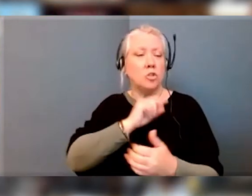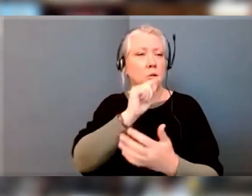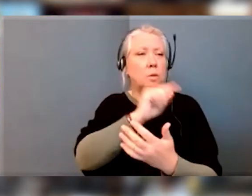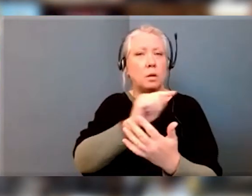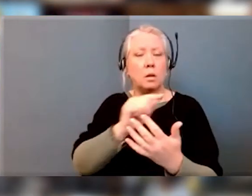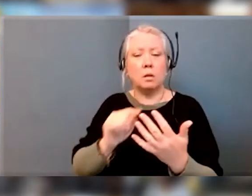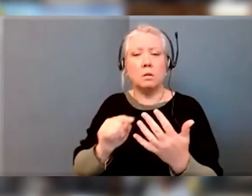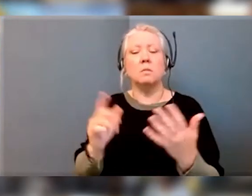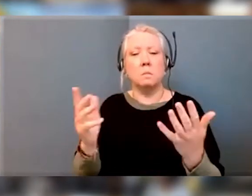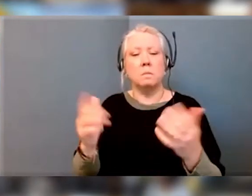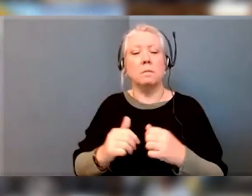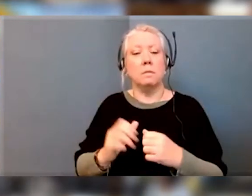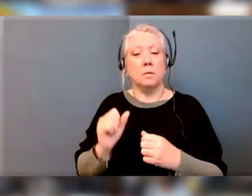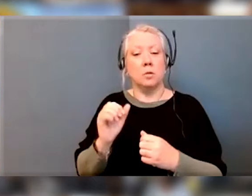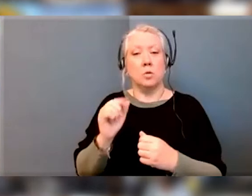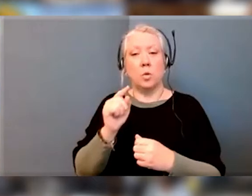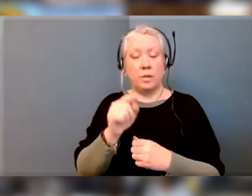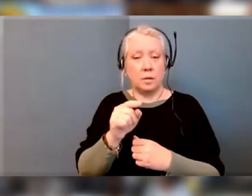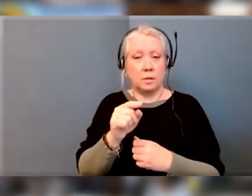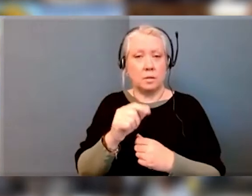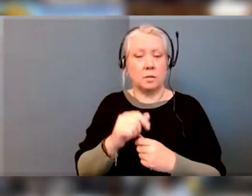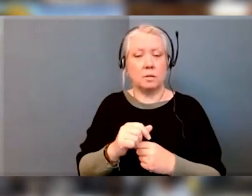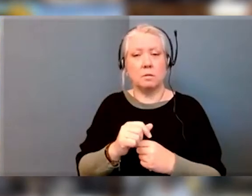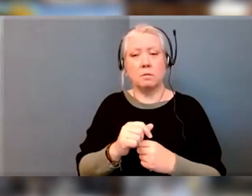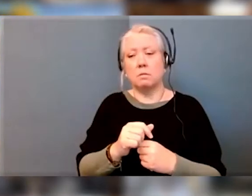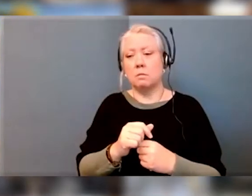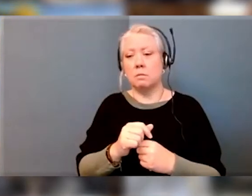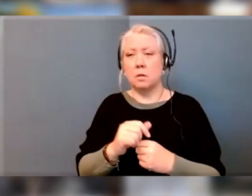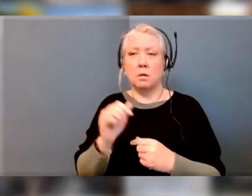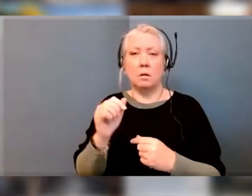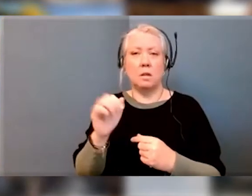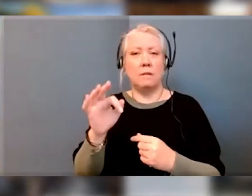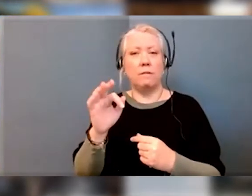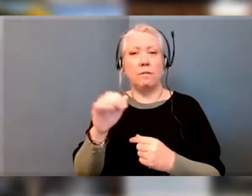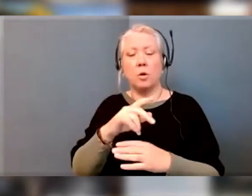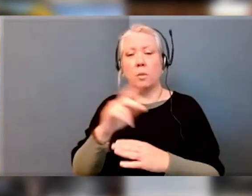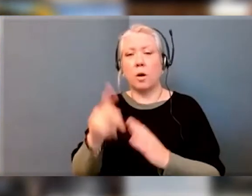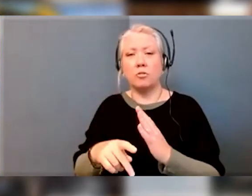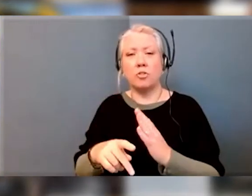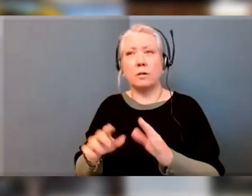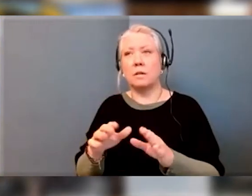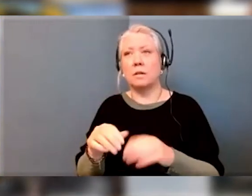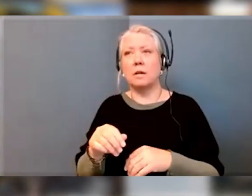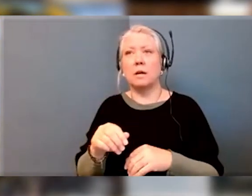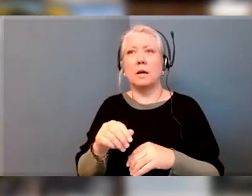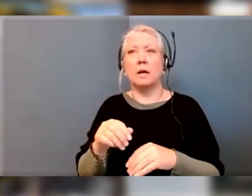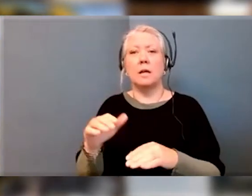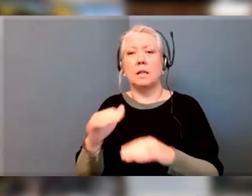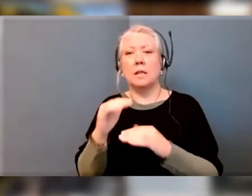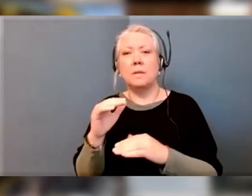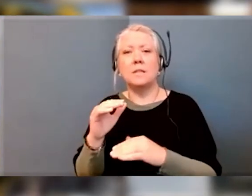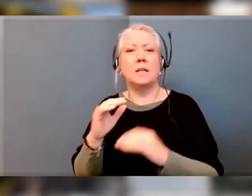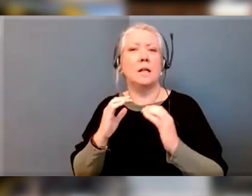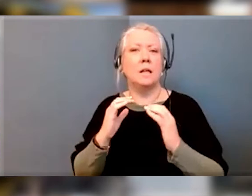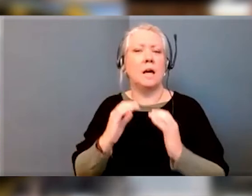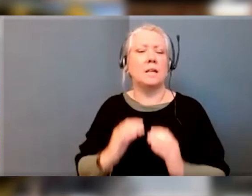only apply to area benefit folks. If your project falls under limited clientele or presumed benefit, you don't have to worry about